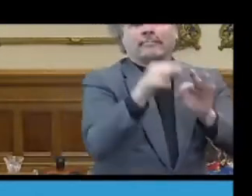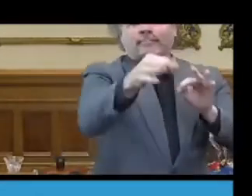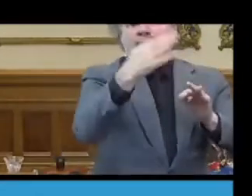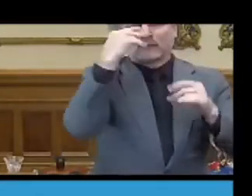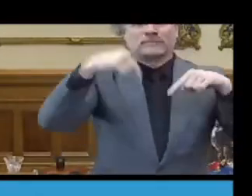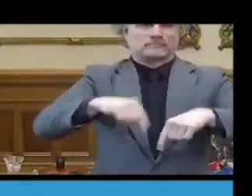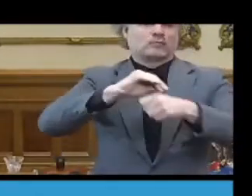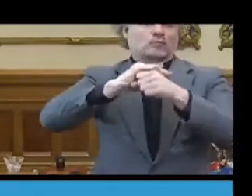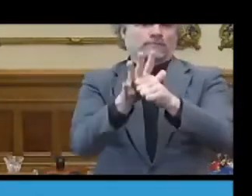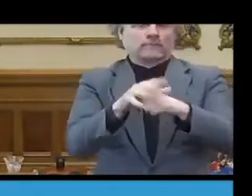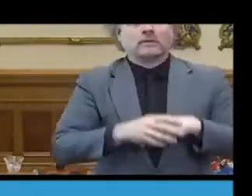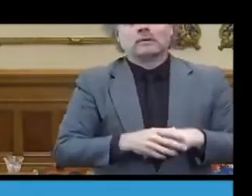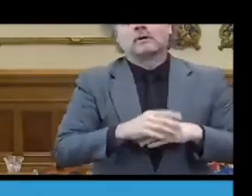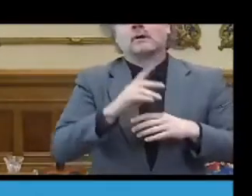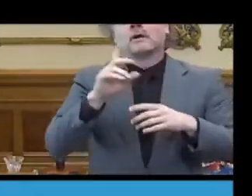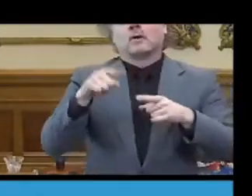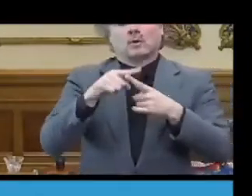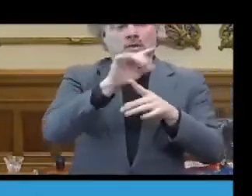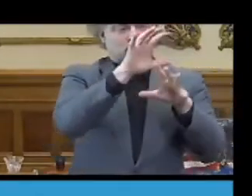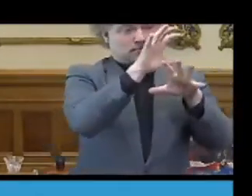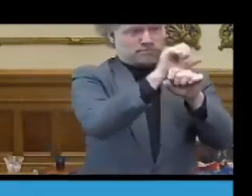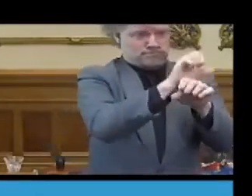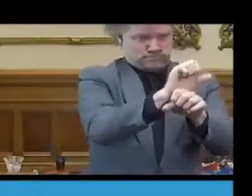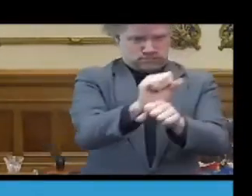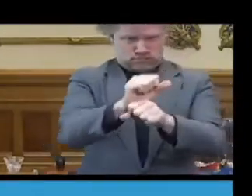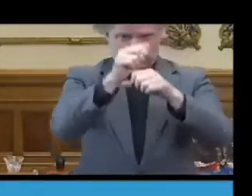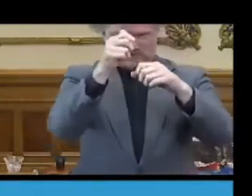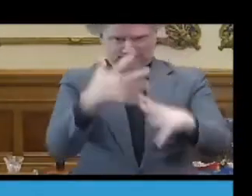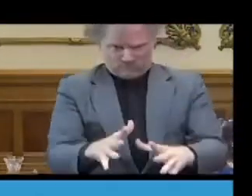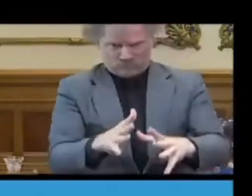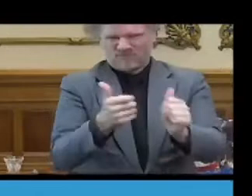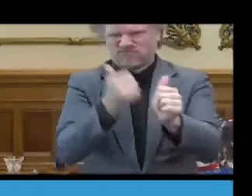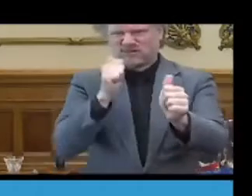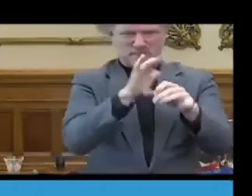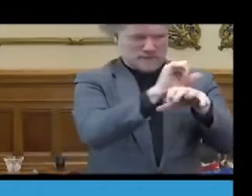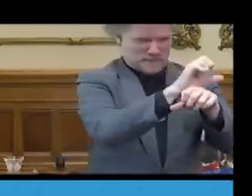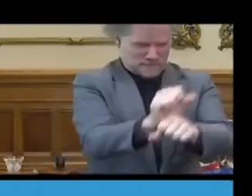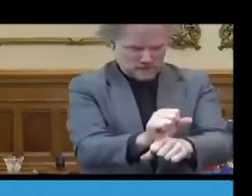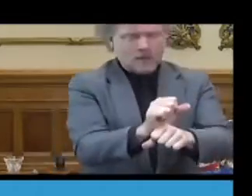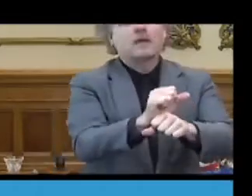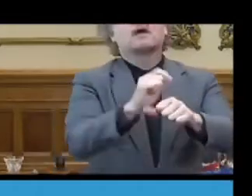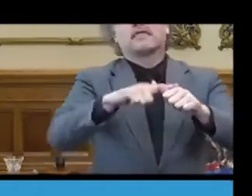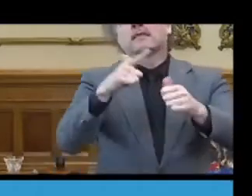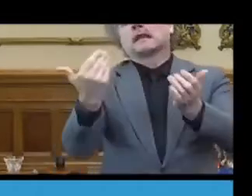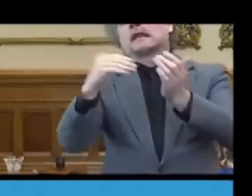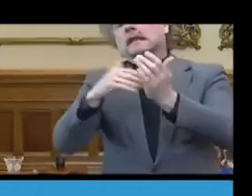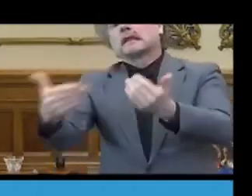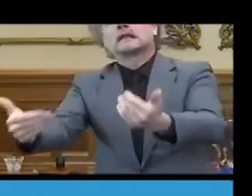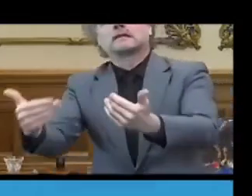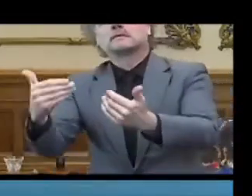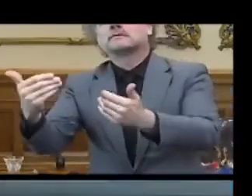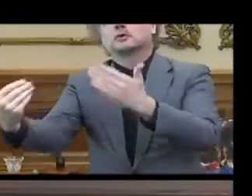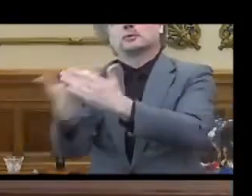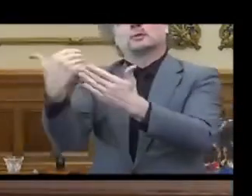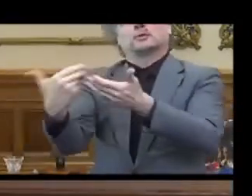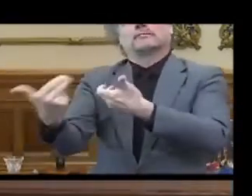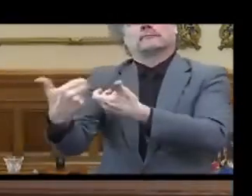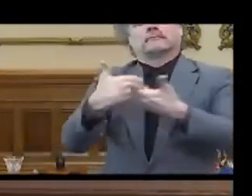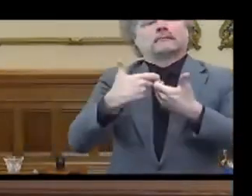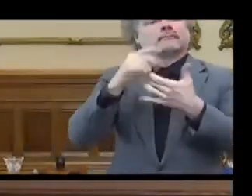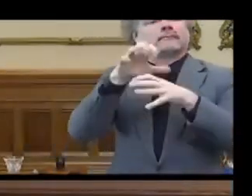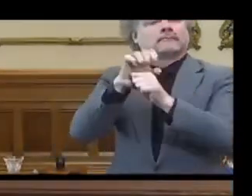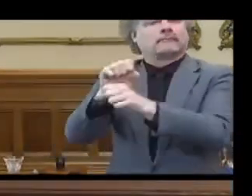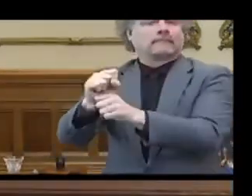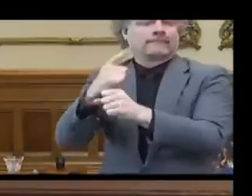emergency. Once we have scheduled all of these individuals, we will open up the scheduler to accommodate new driving skills